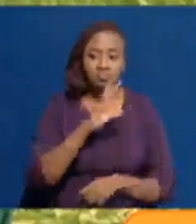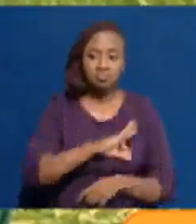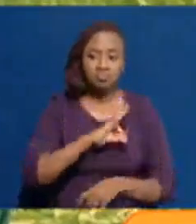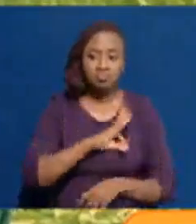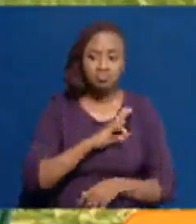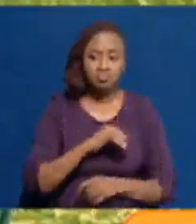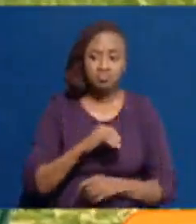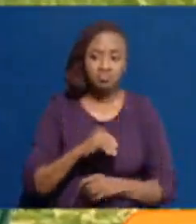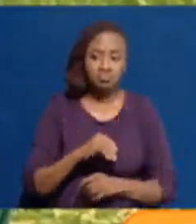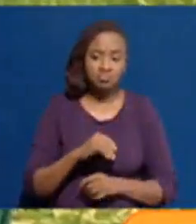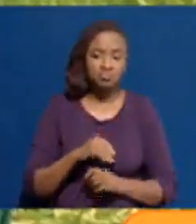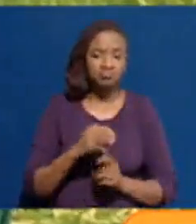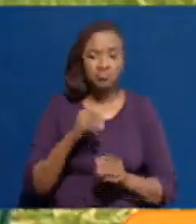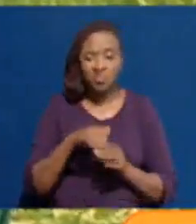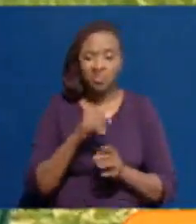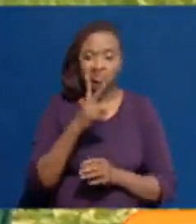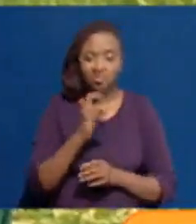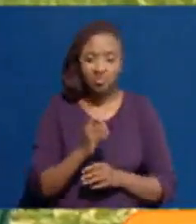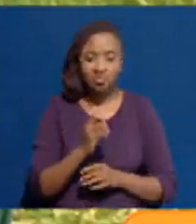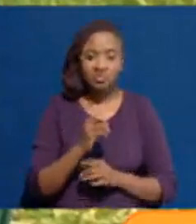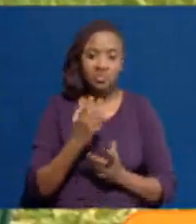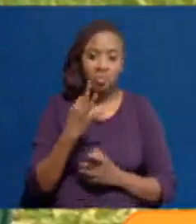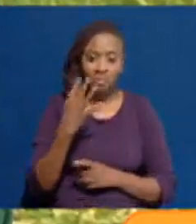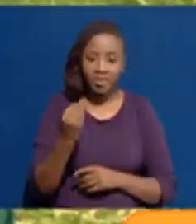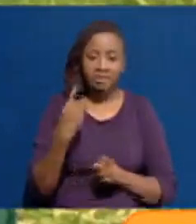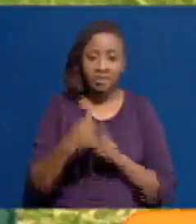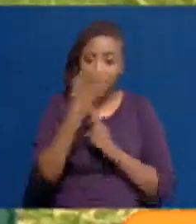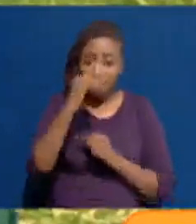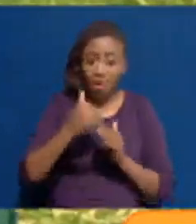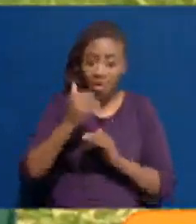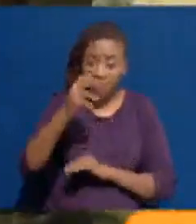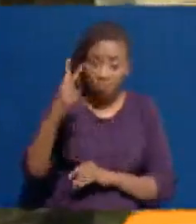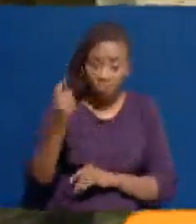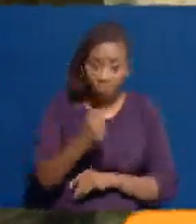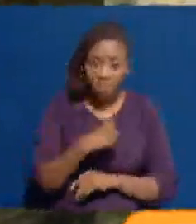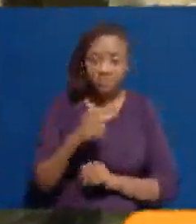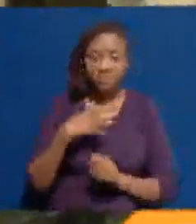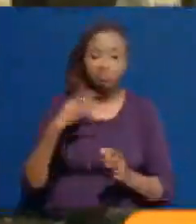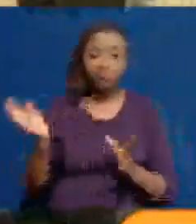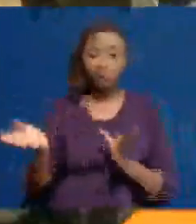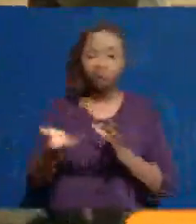in 20 up to 30 years. Every 2 months, harvesting once.